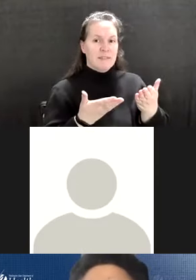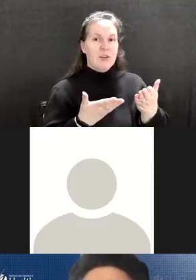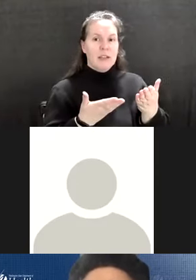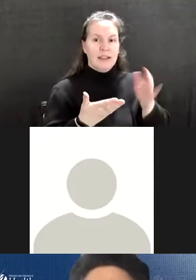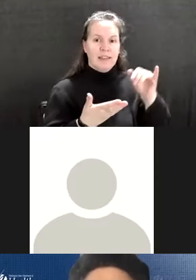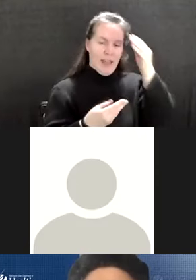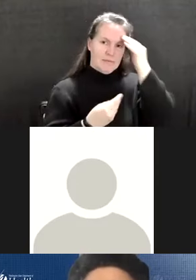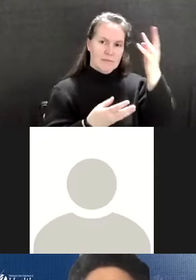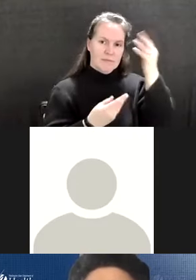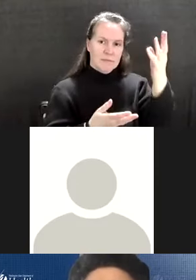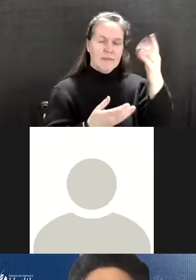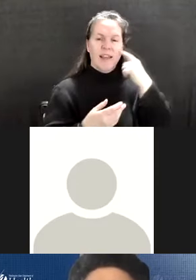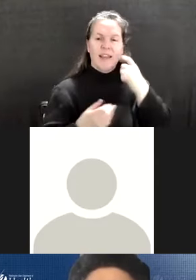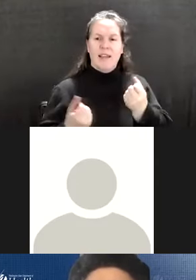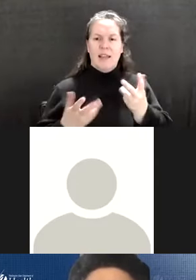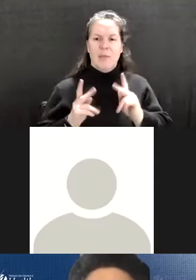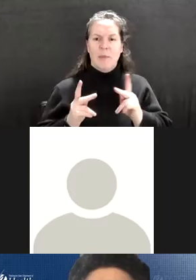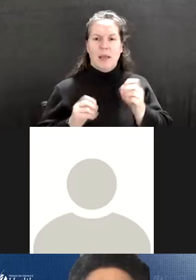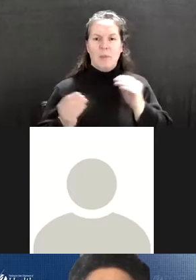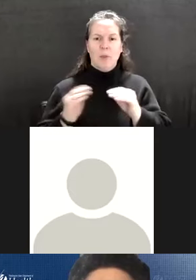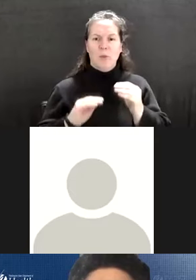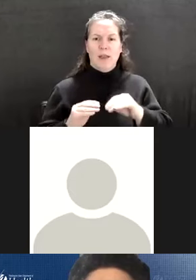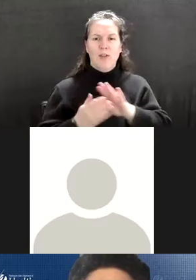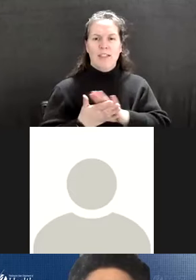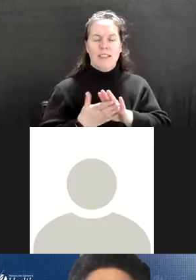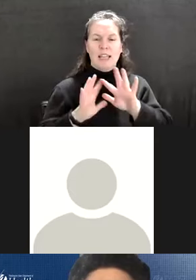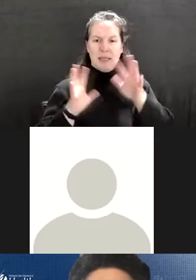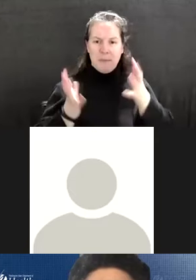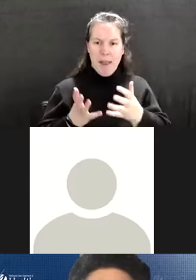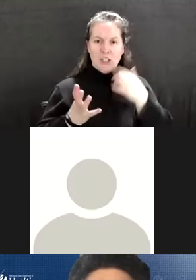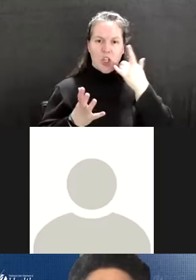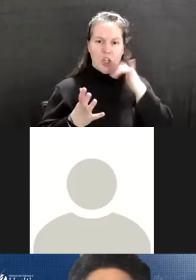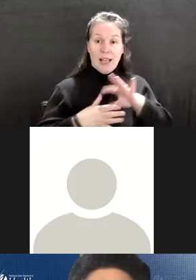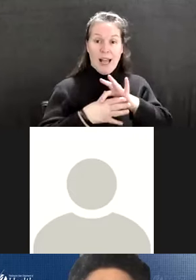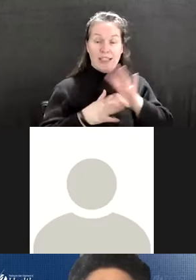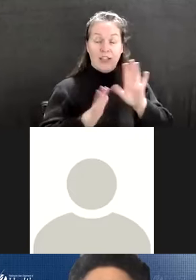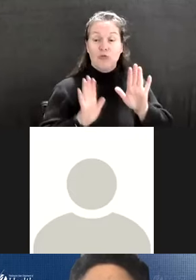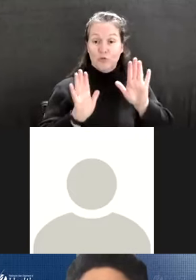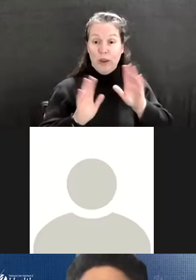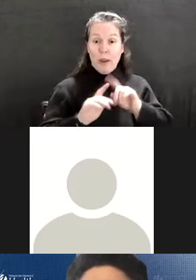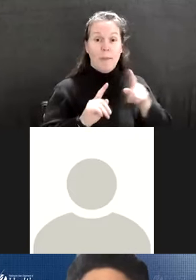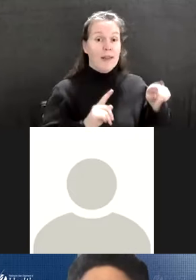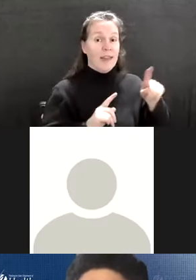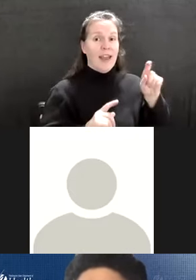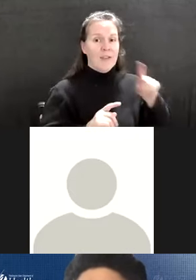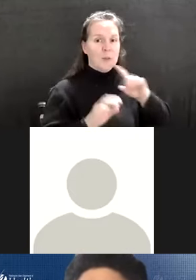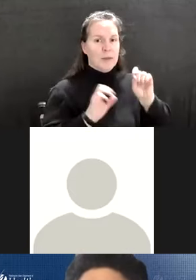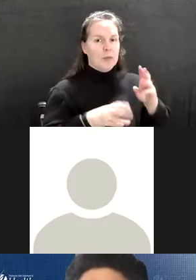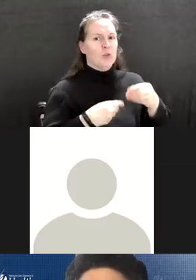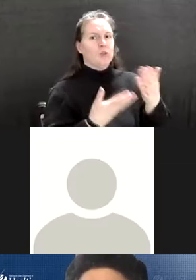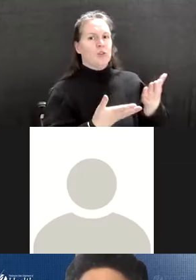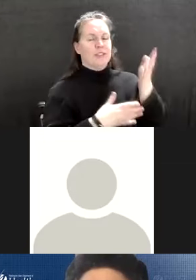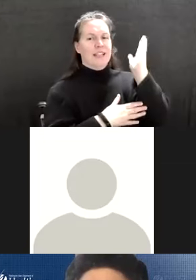because I think a lot of people could put together a really nice package that makes it look like their content is really great, but they have to be able to deliver it.